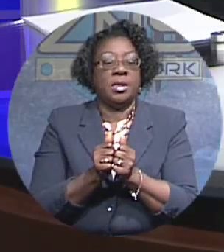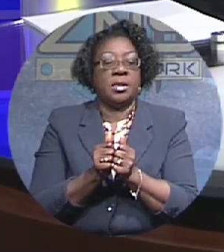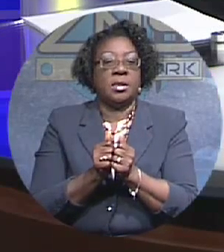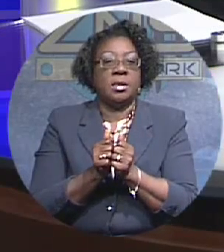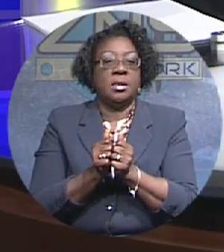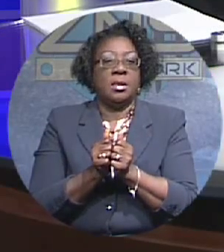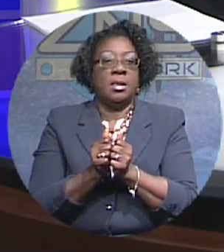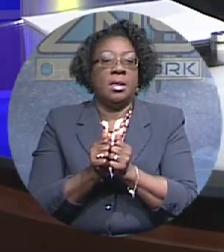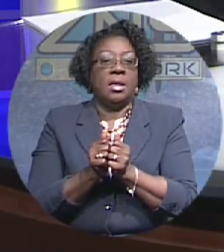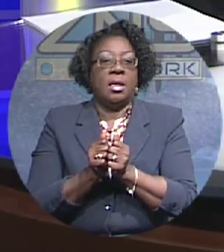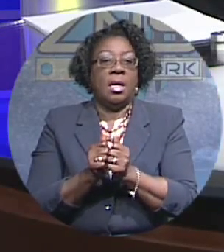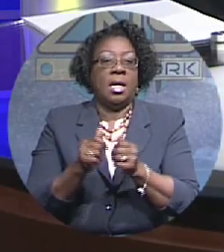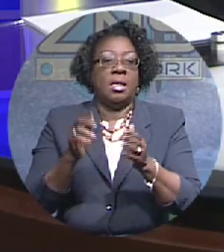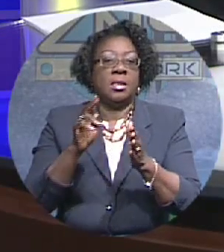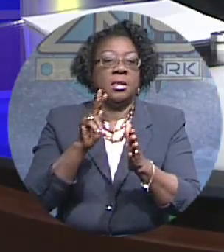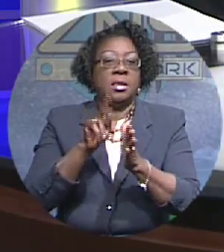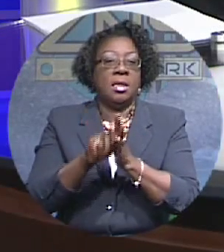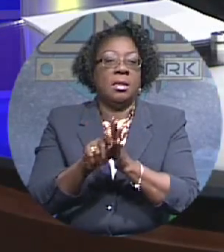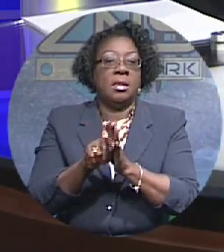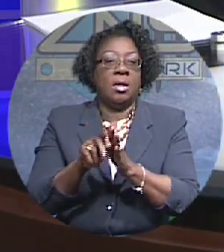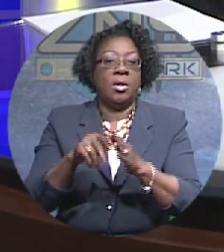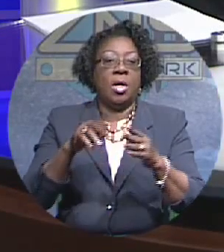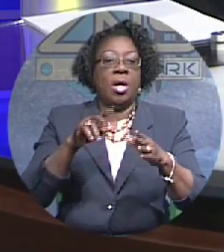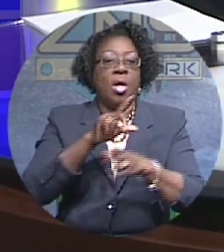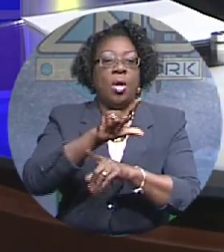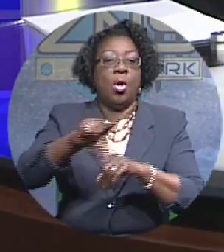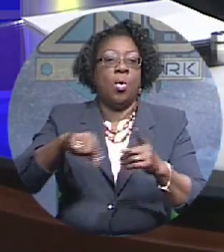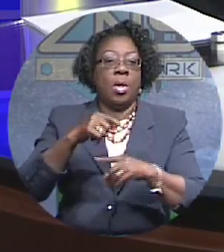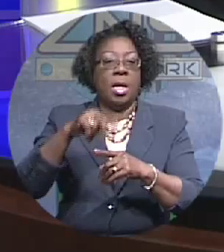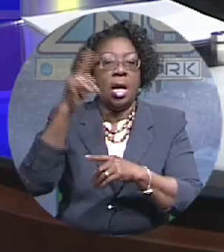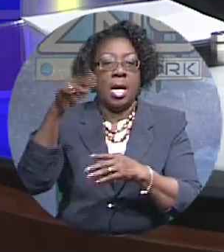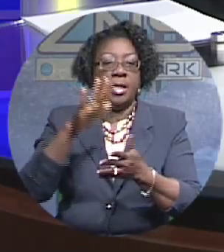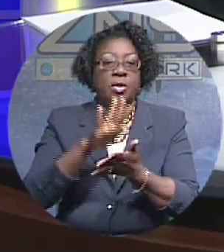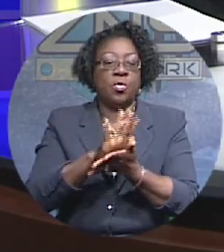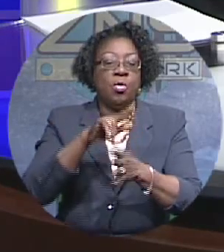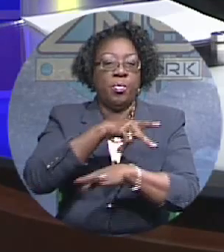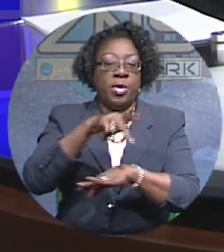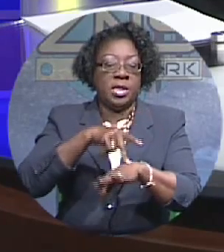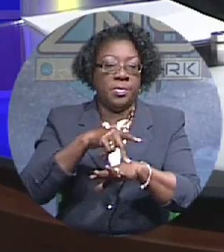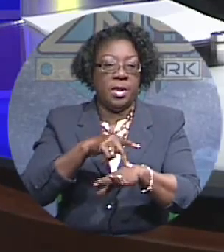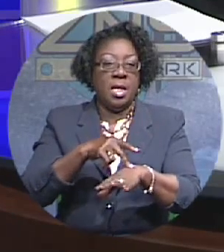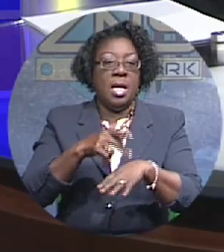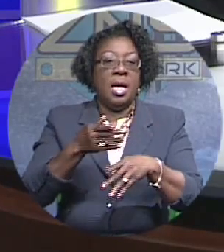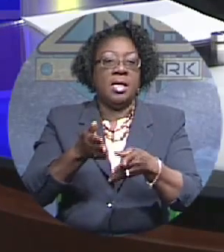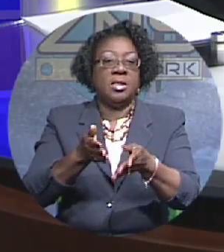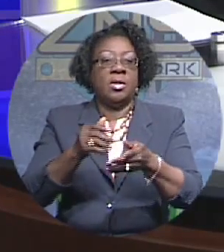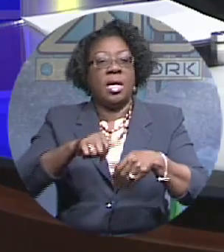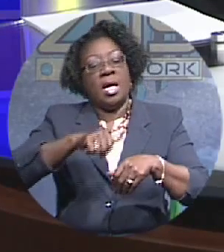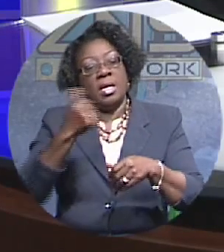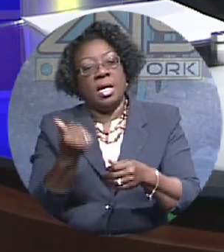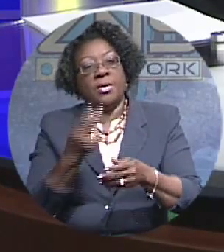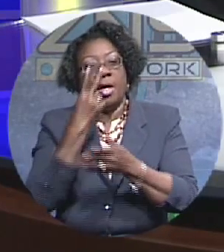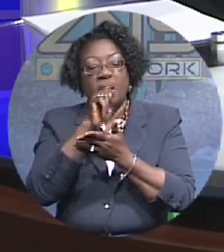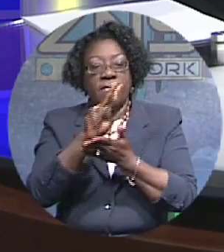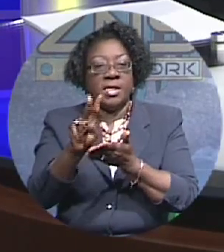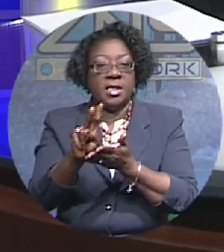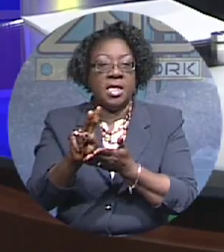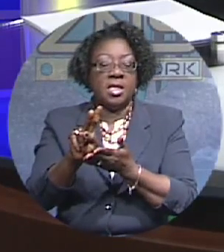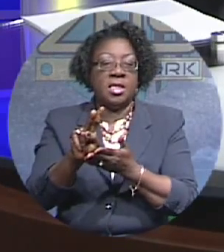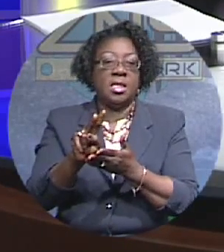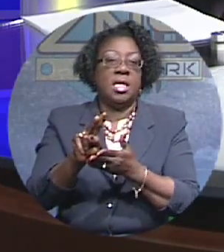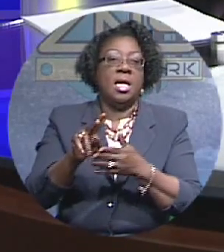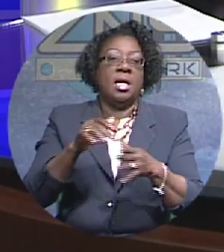An alleged assault at a local high school has spurred another investigation. A late afternoon confrontation at the school in southwest